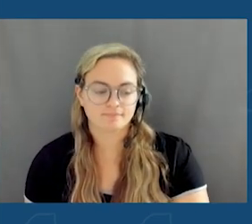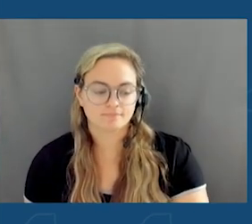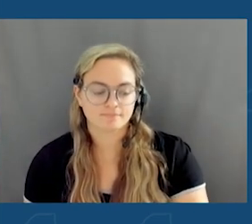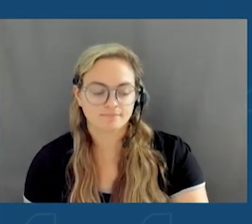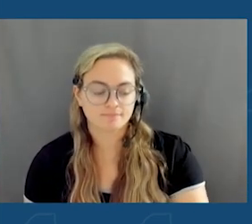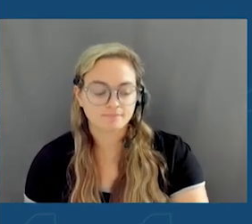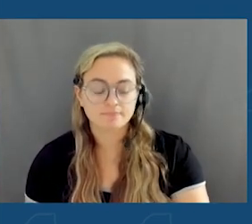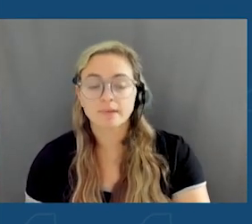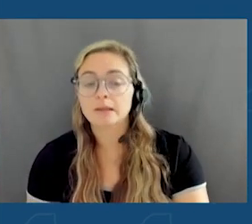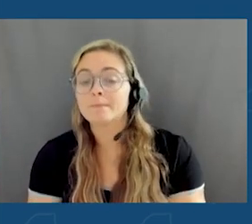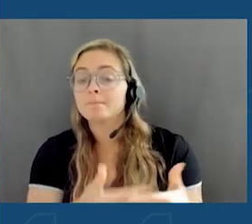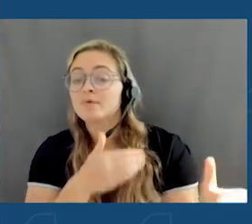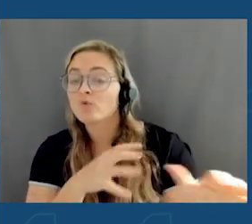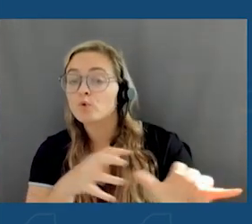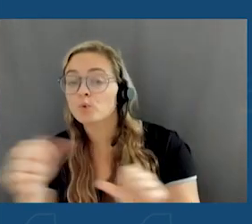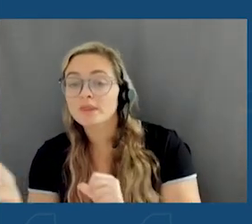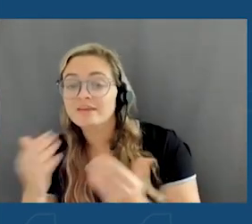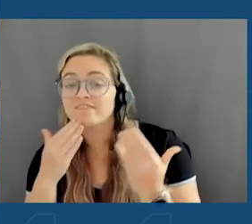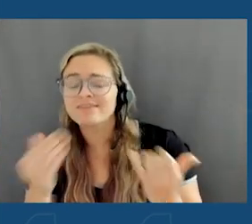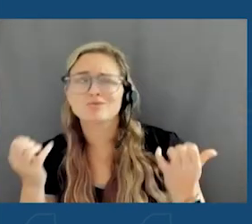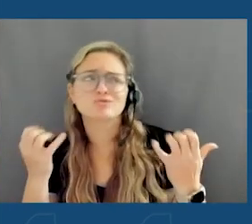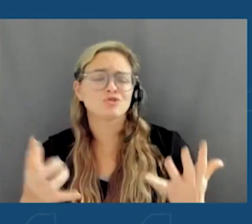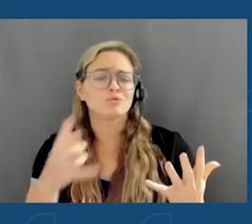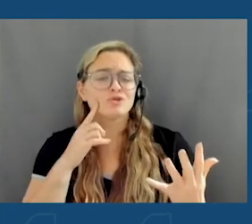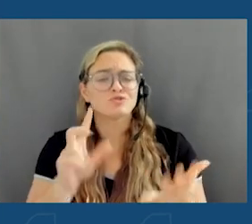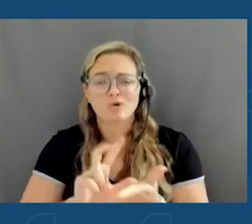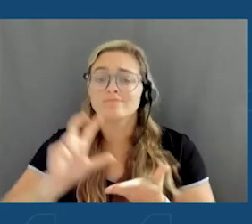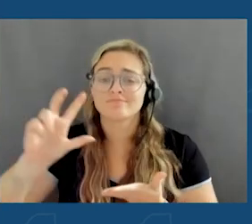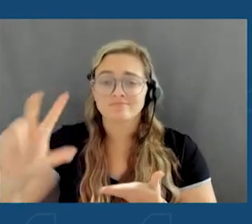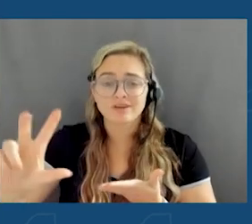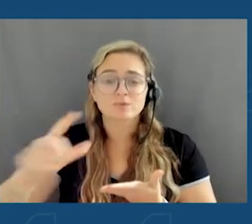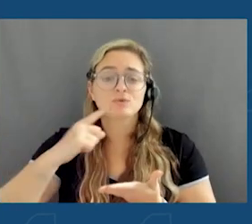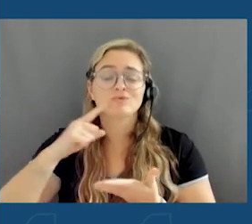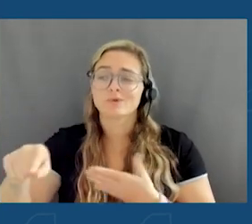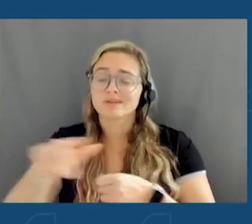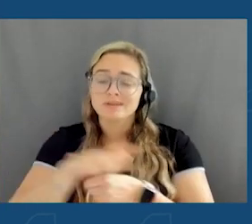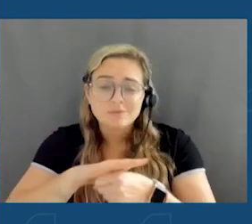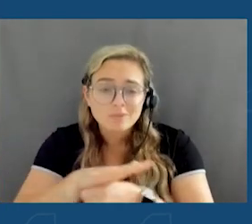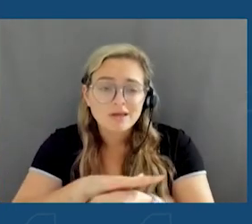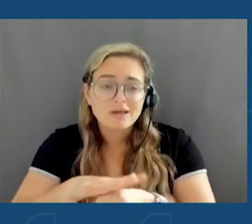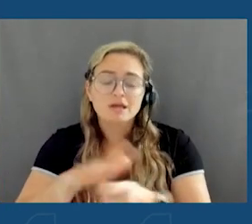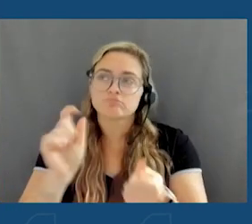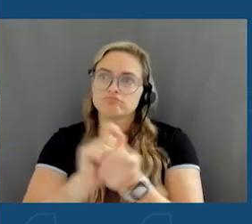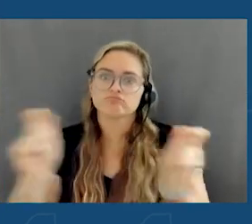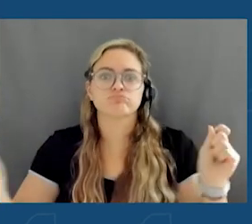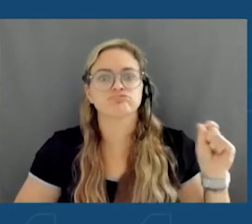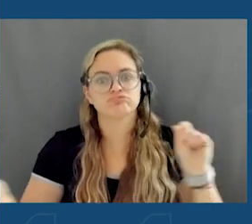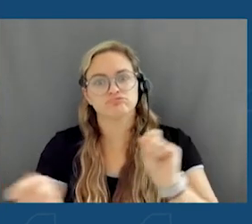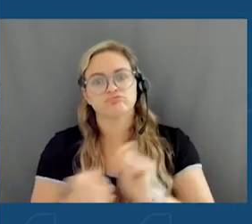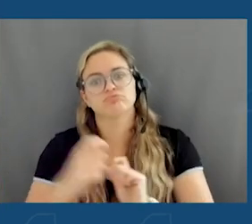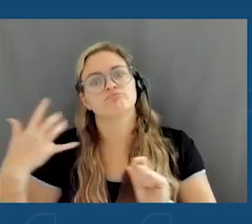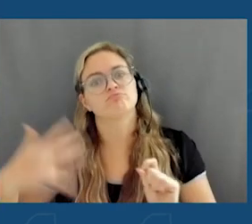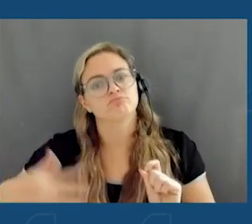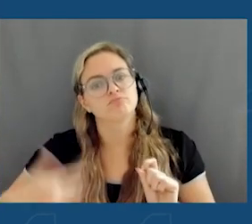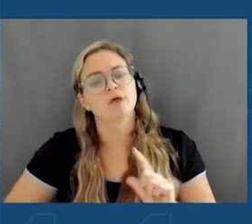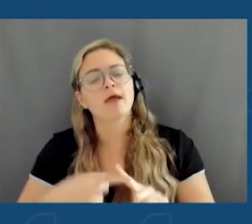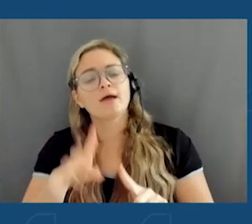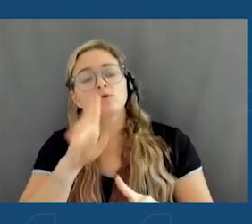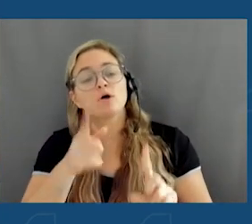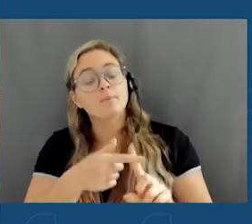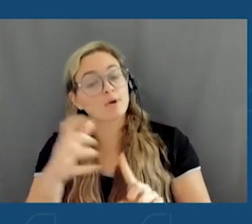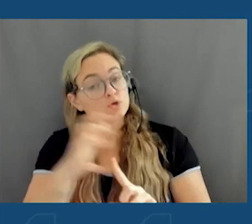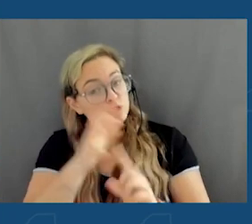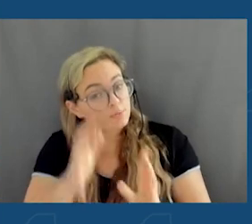First, thank you so much for that, this investment for this space. It is transformative. And in speaking of